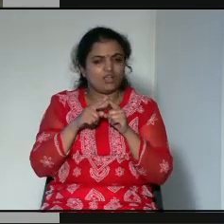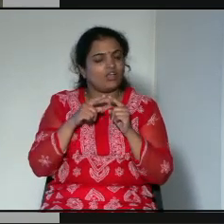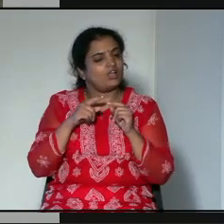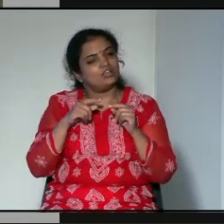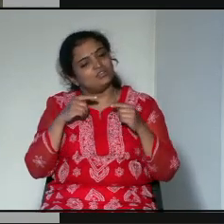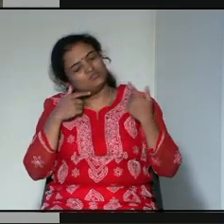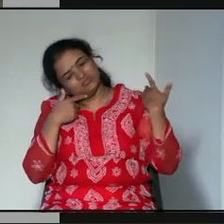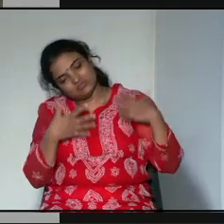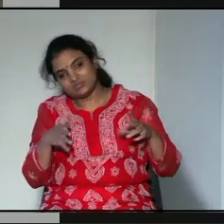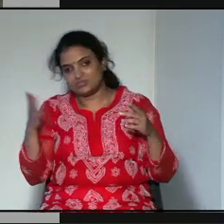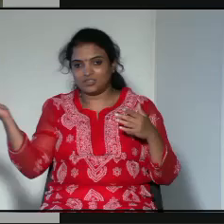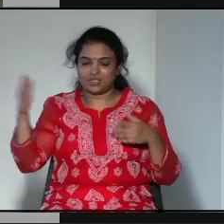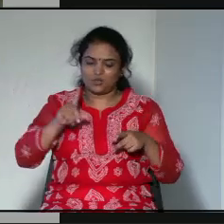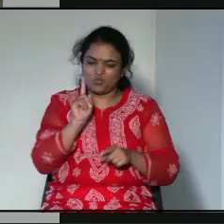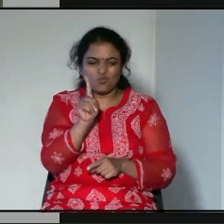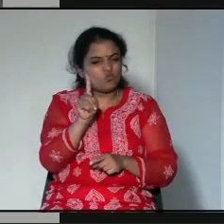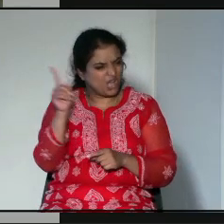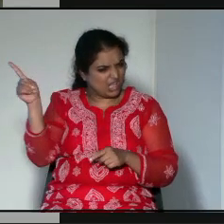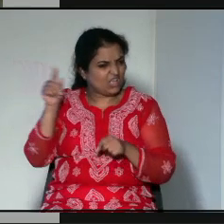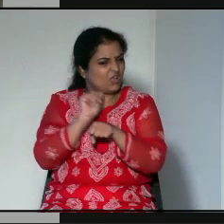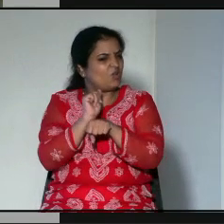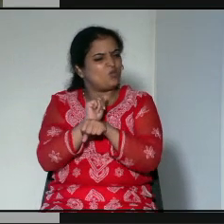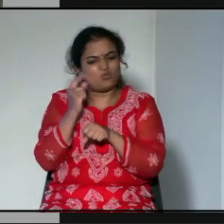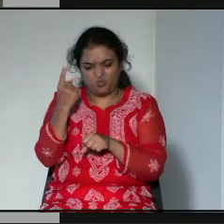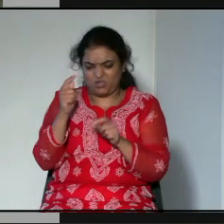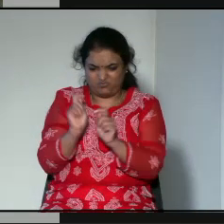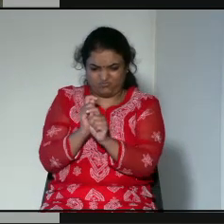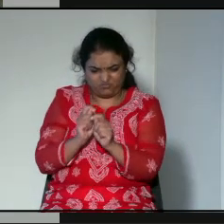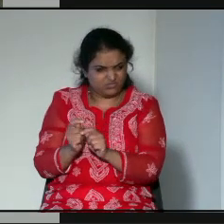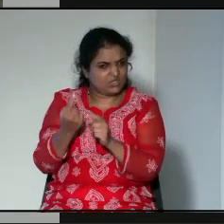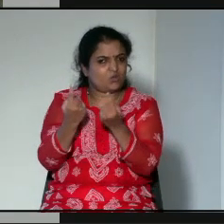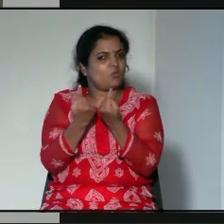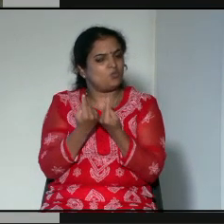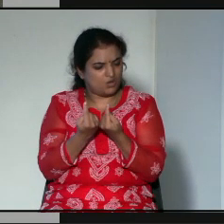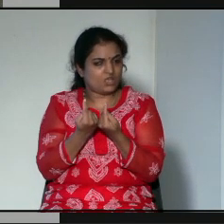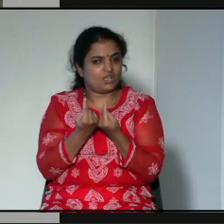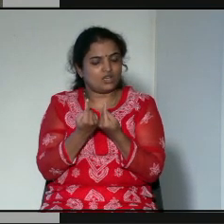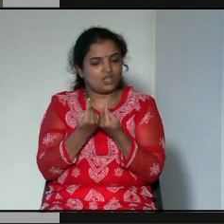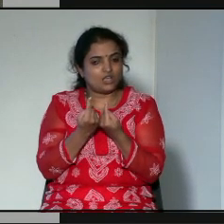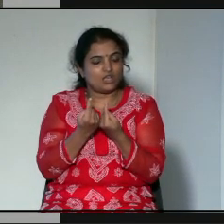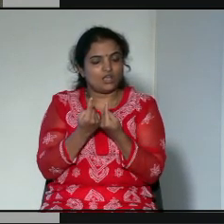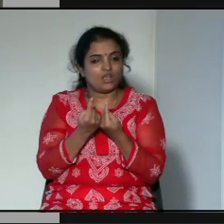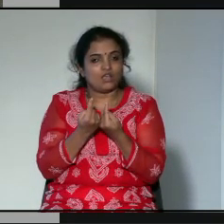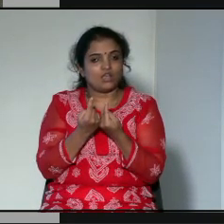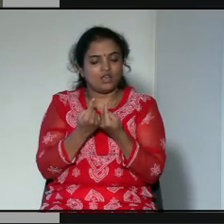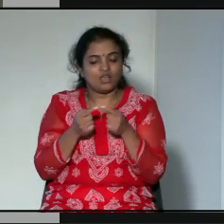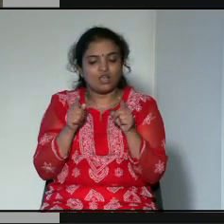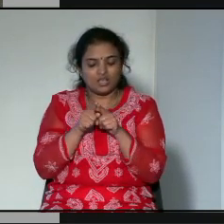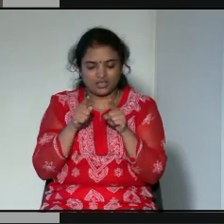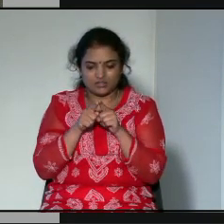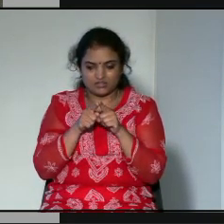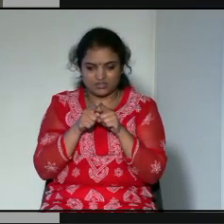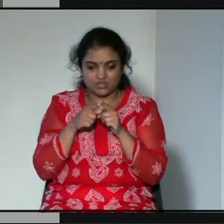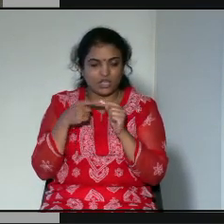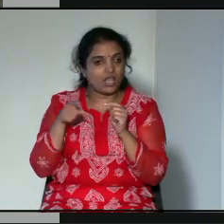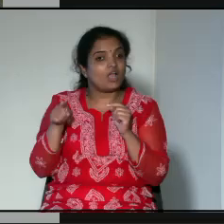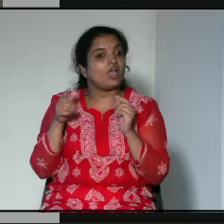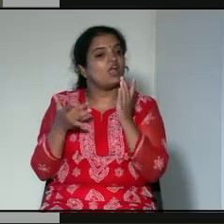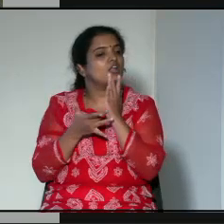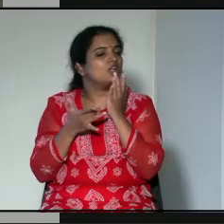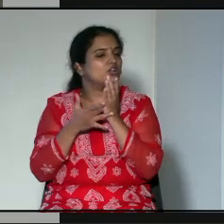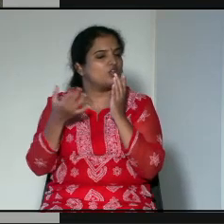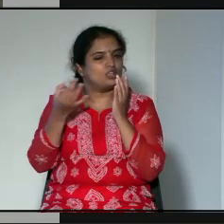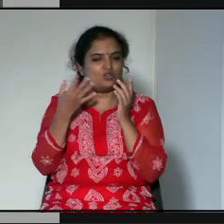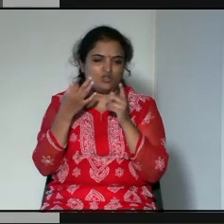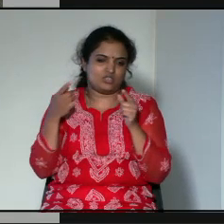resources into this single work, which she carried out entirely at Elachi. Over the decades, she had advanced her technique of enlargement of